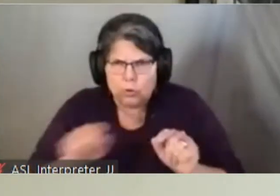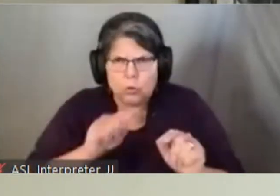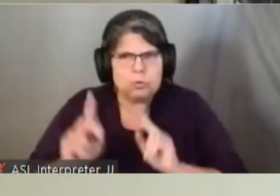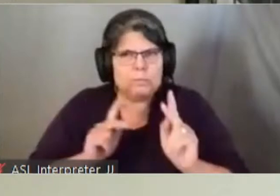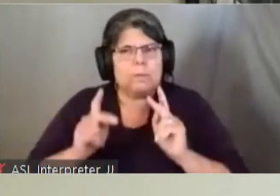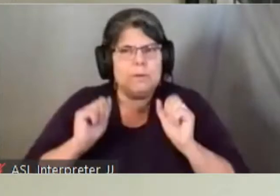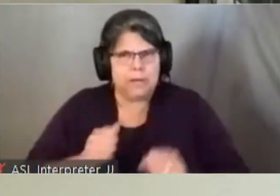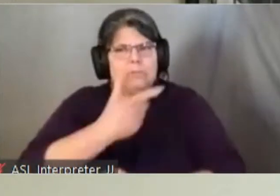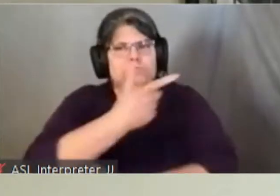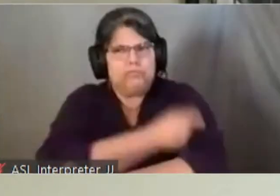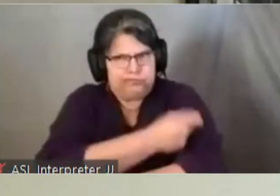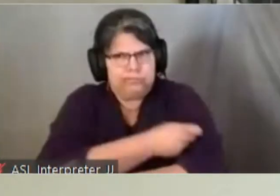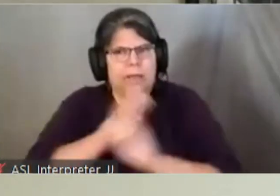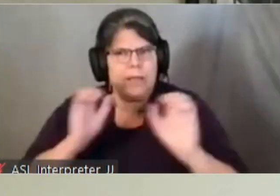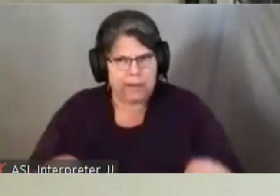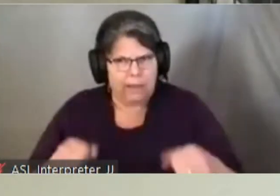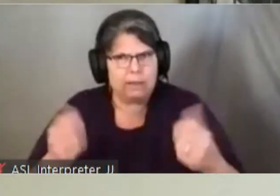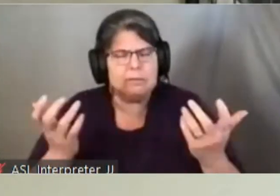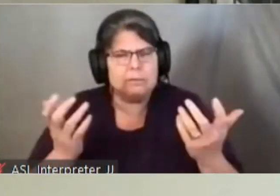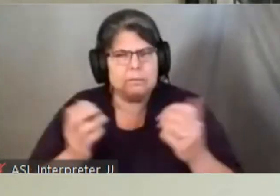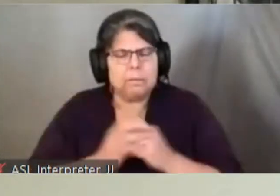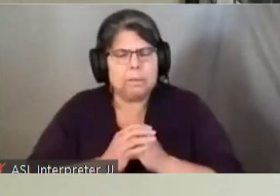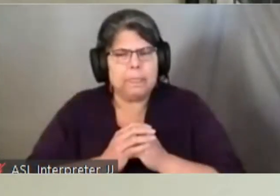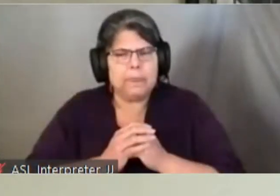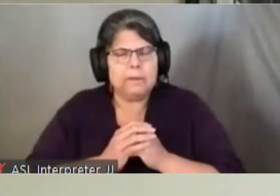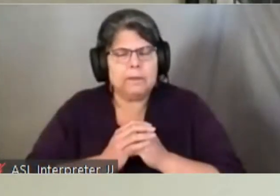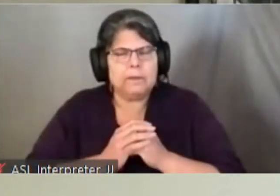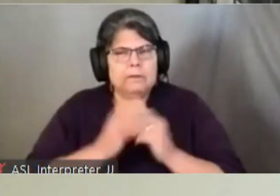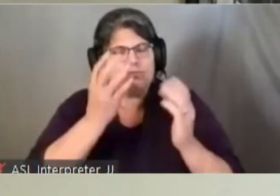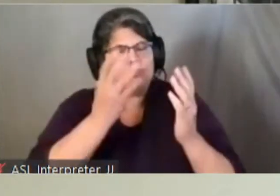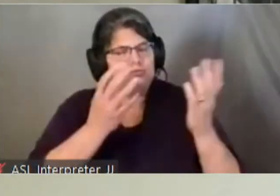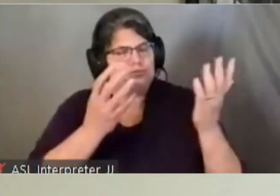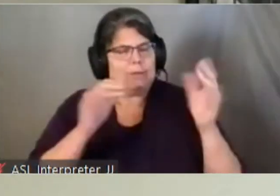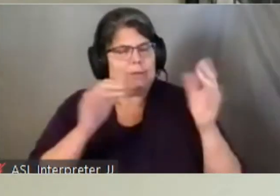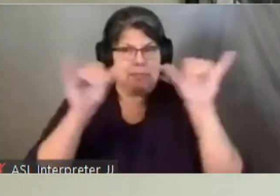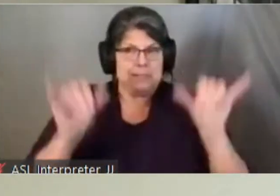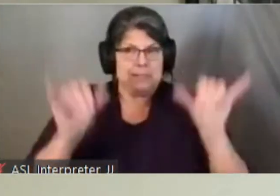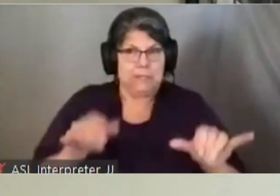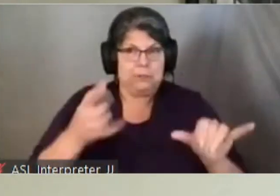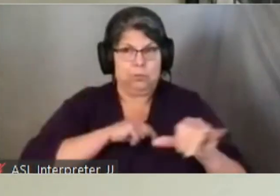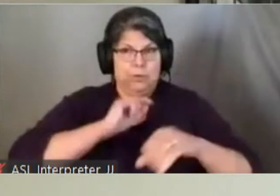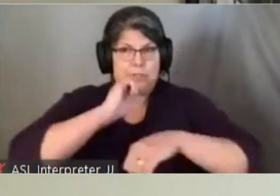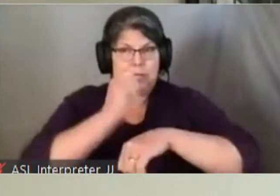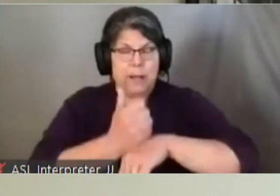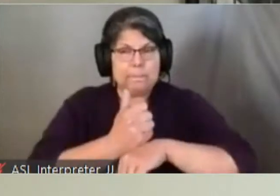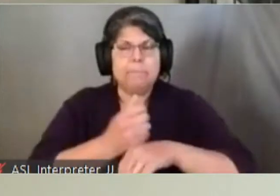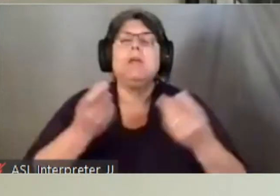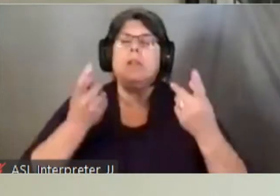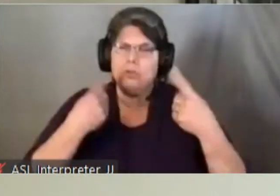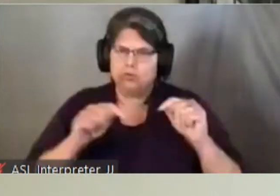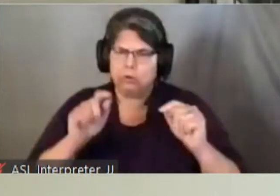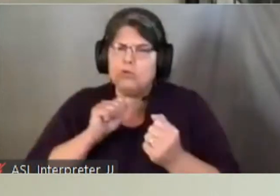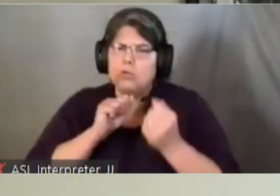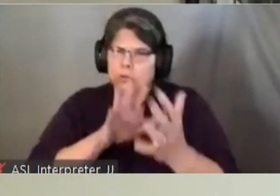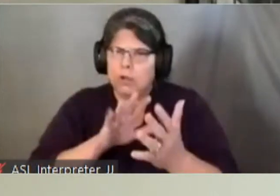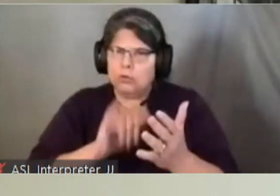The framework that was developed is attempting to address some of that